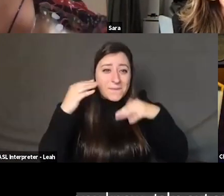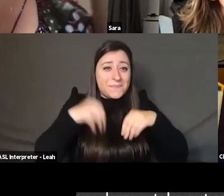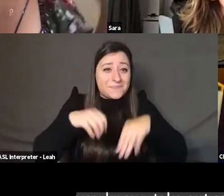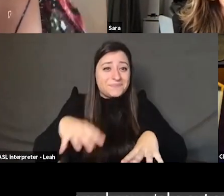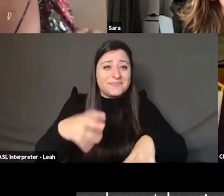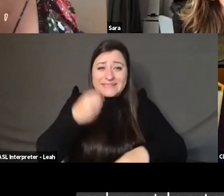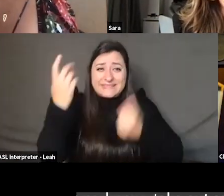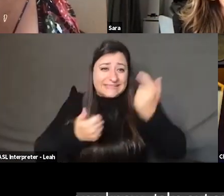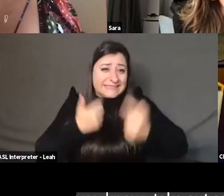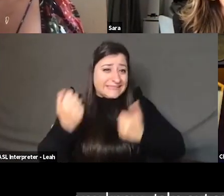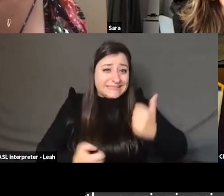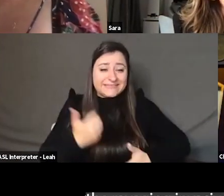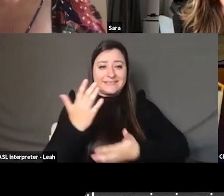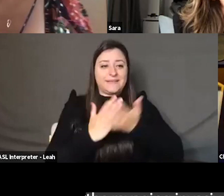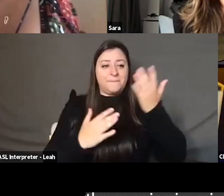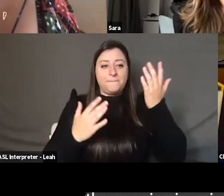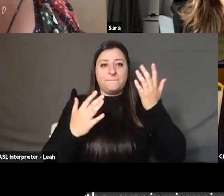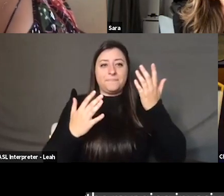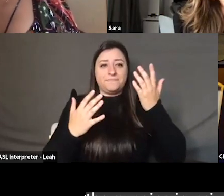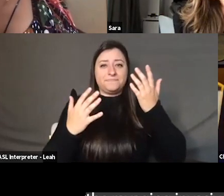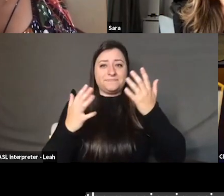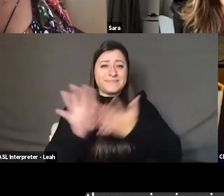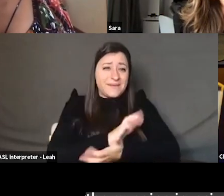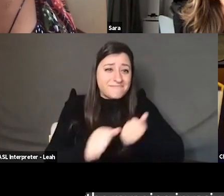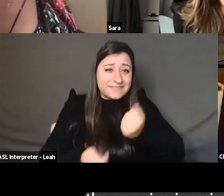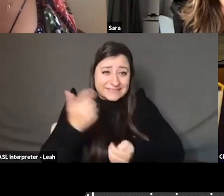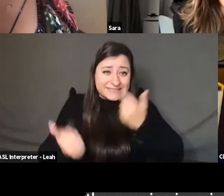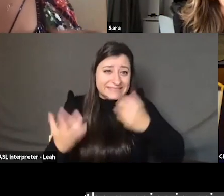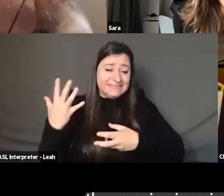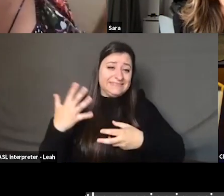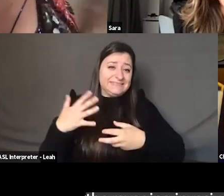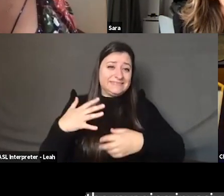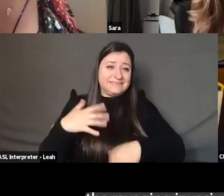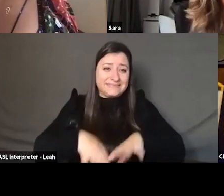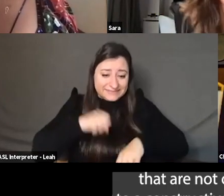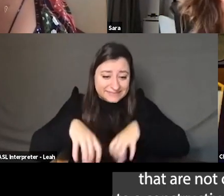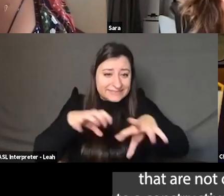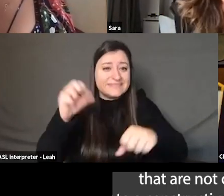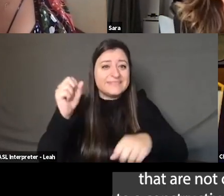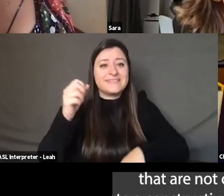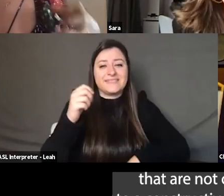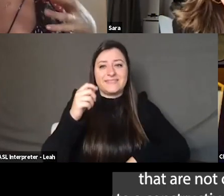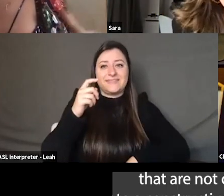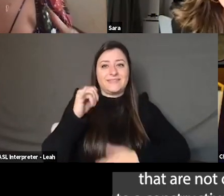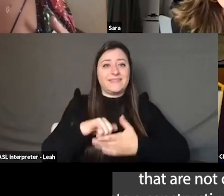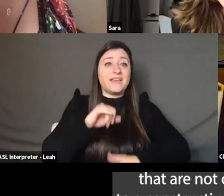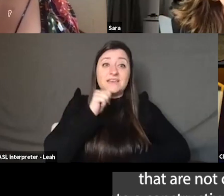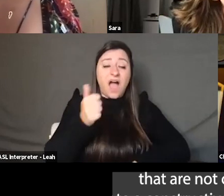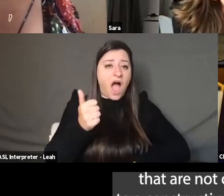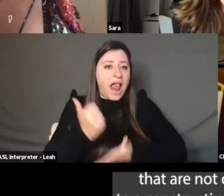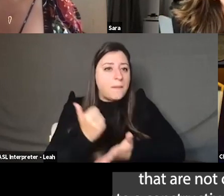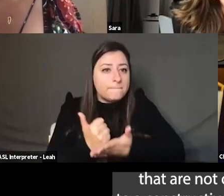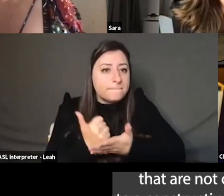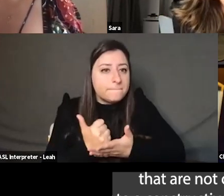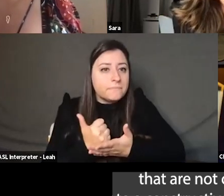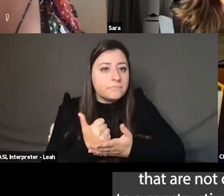take out some of the ravaging invasive herbs and species that are not conductive to